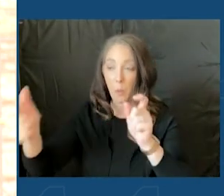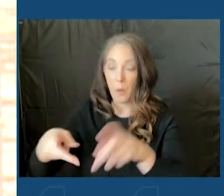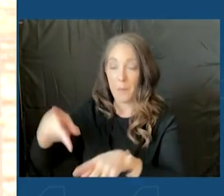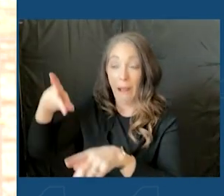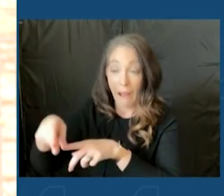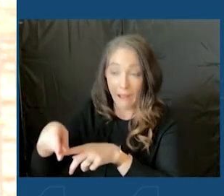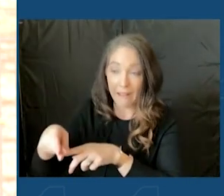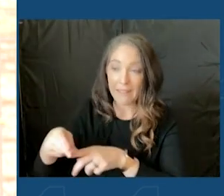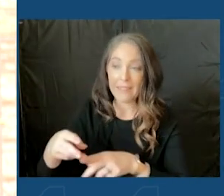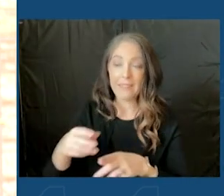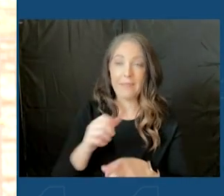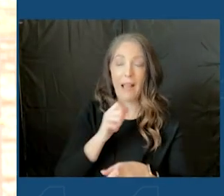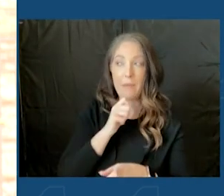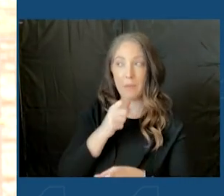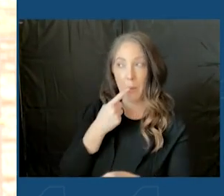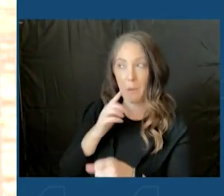life.